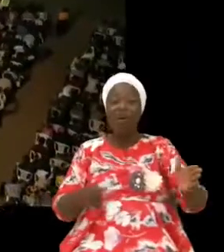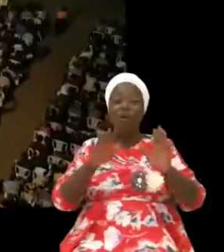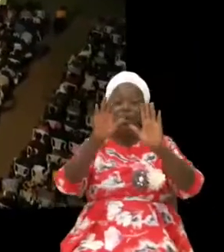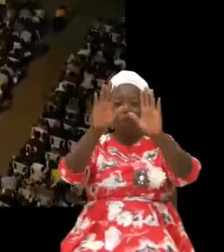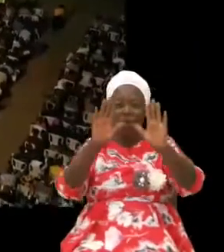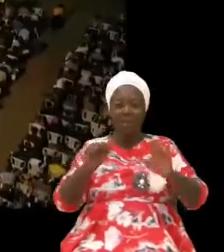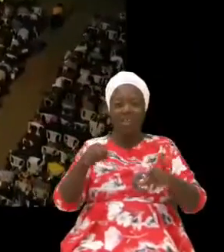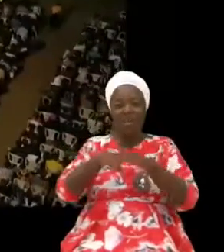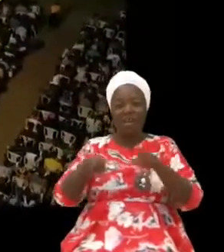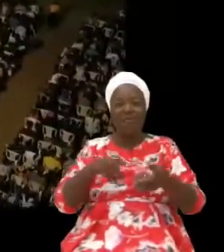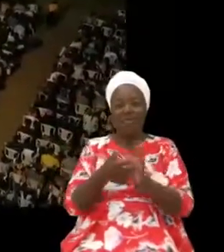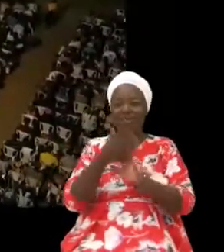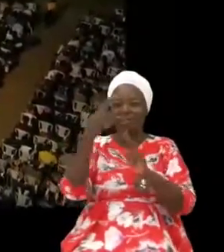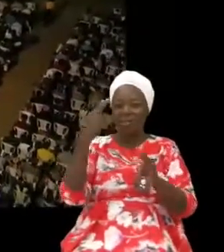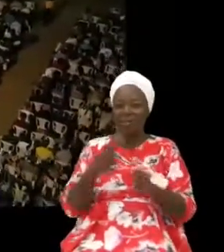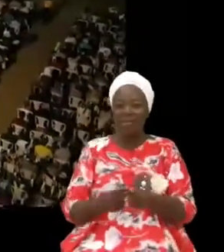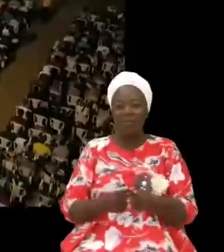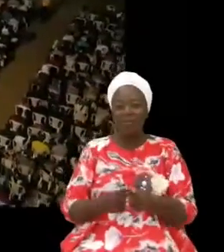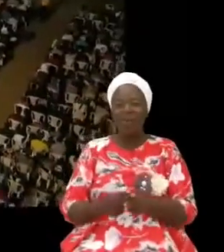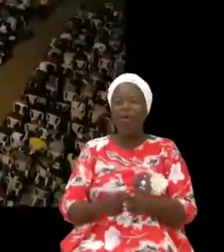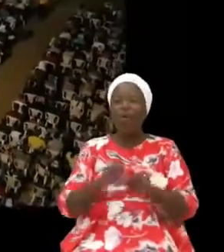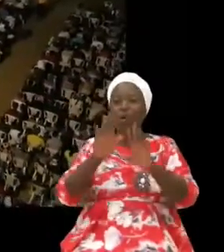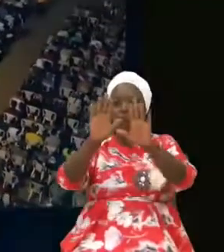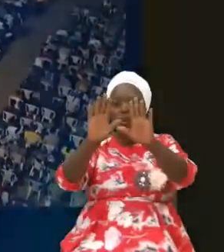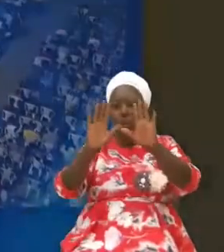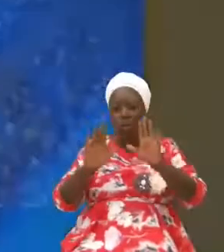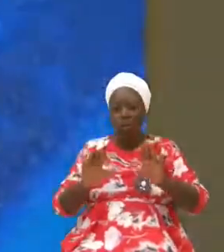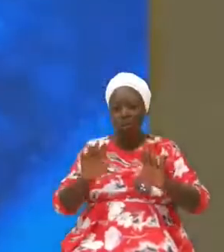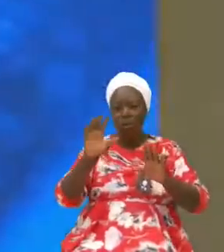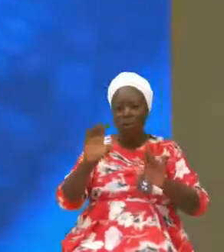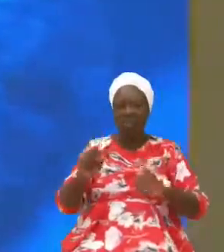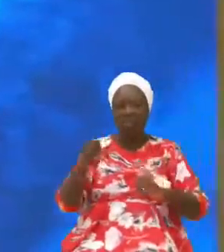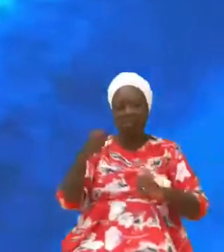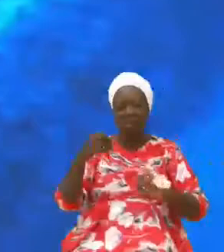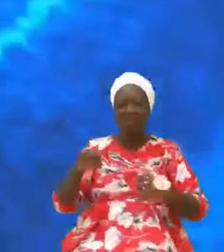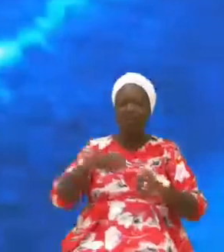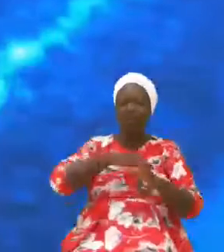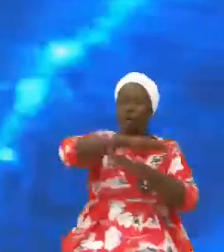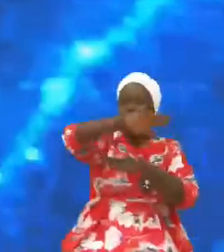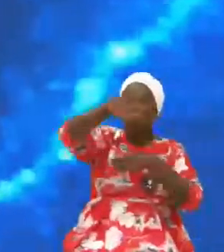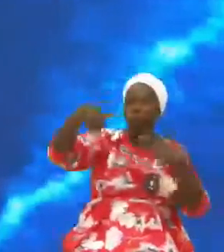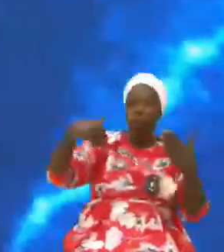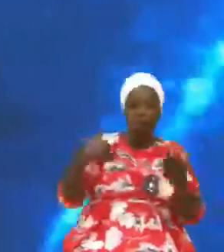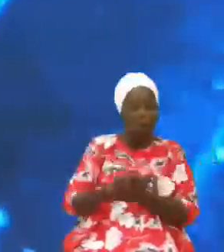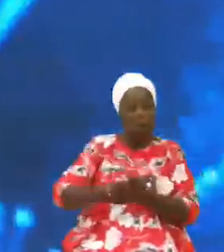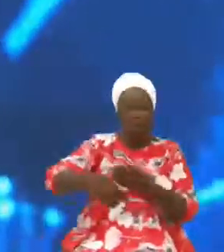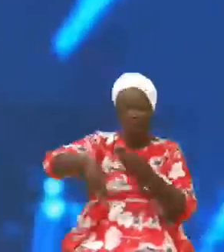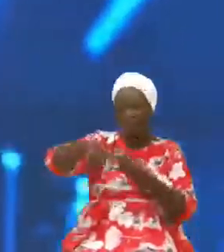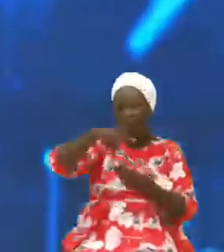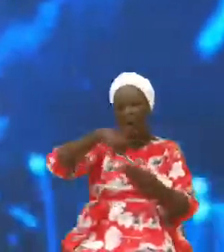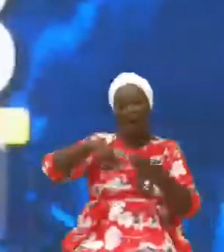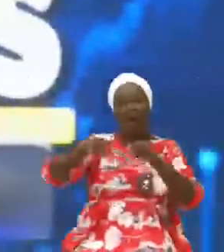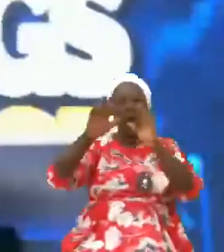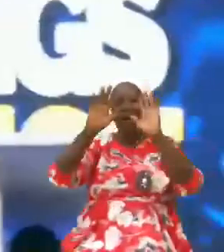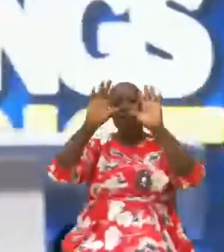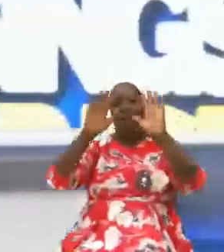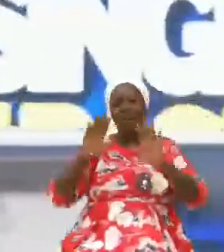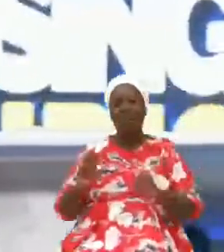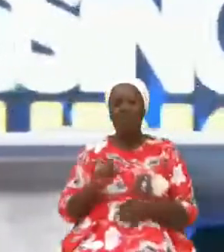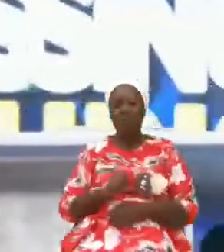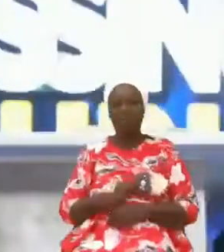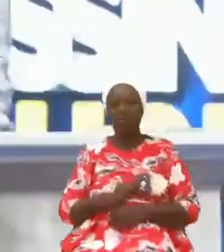this other side, wonders in your life. Wonders of all